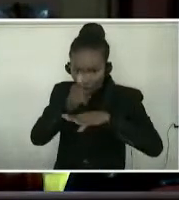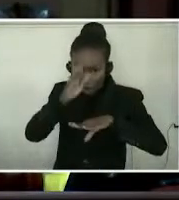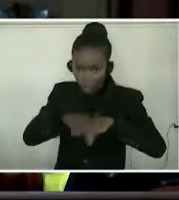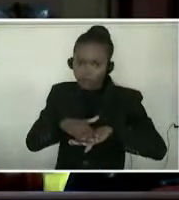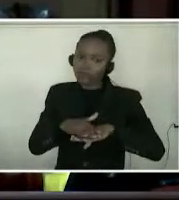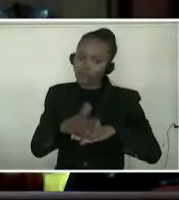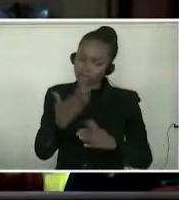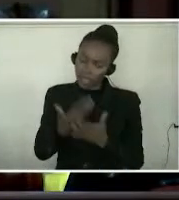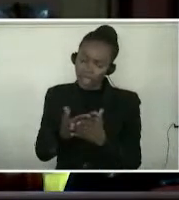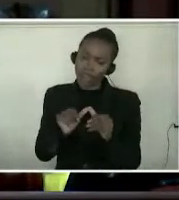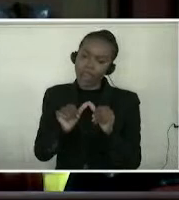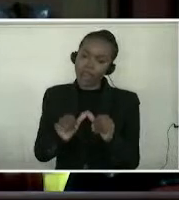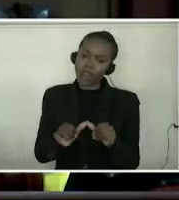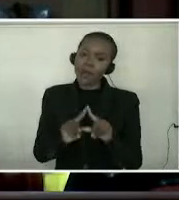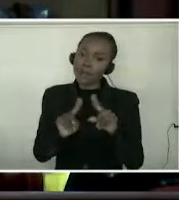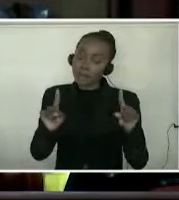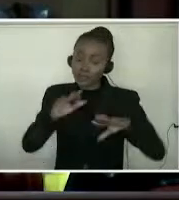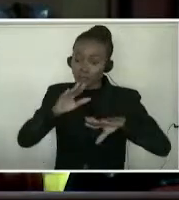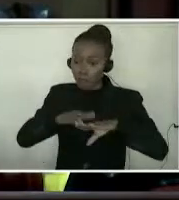quebec